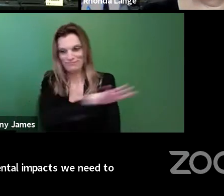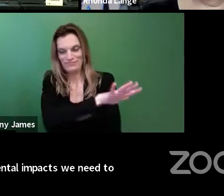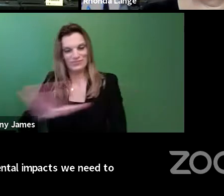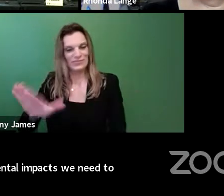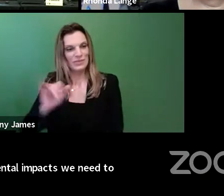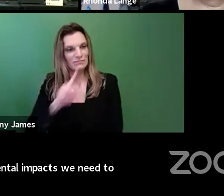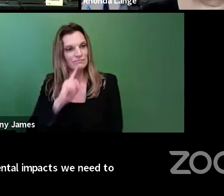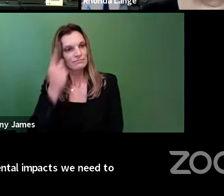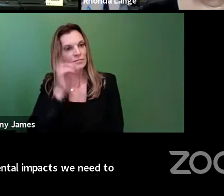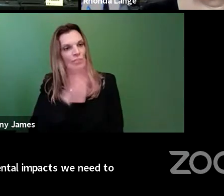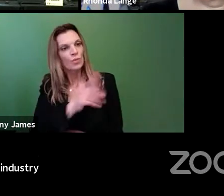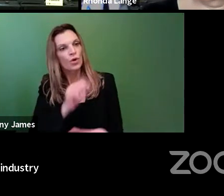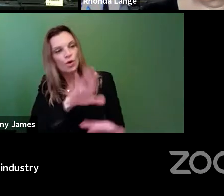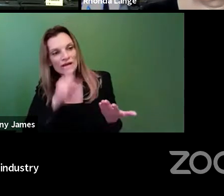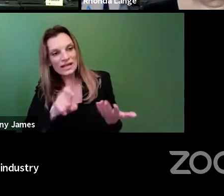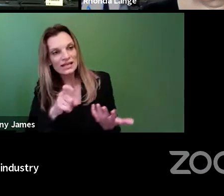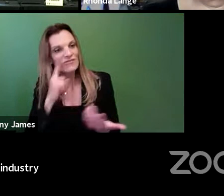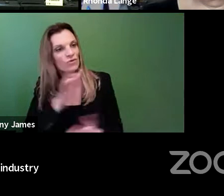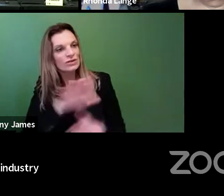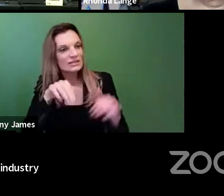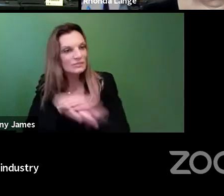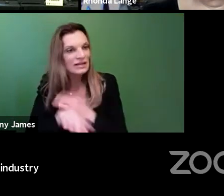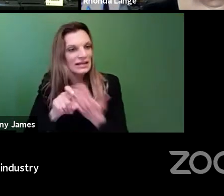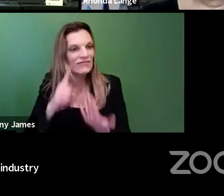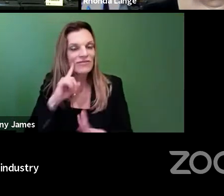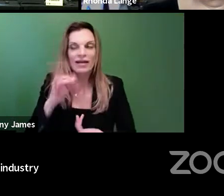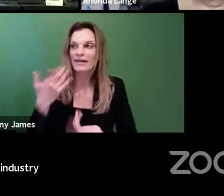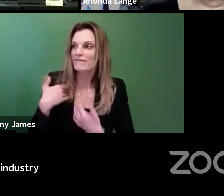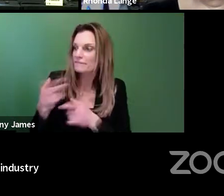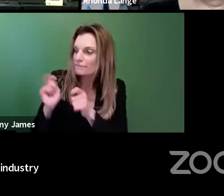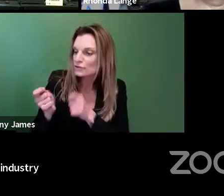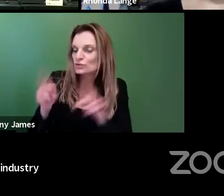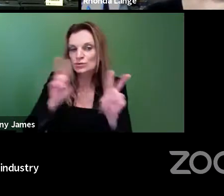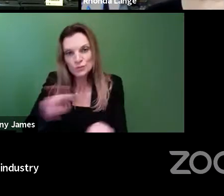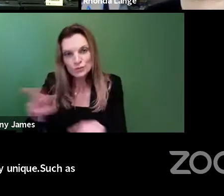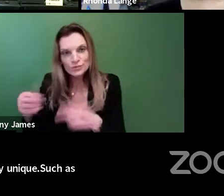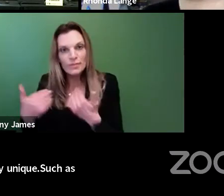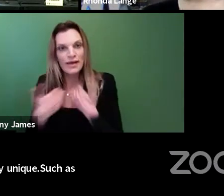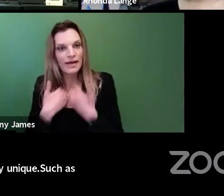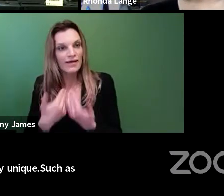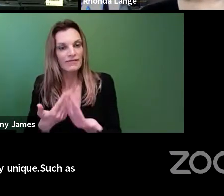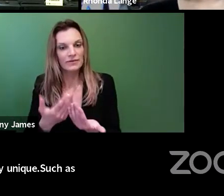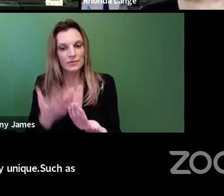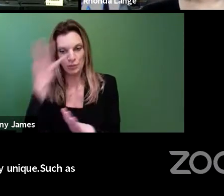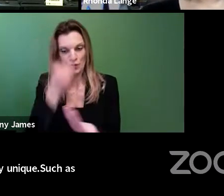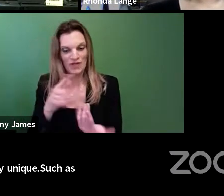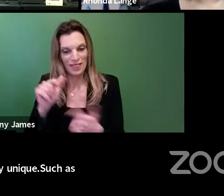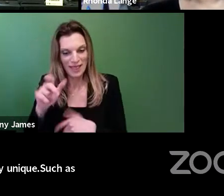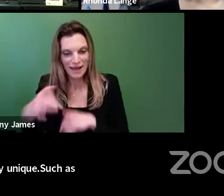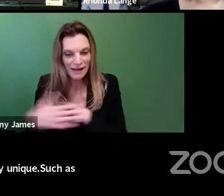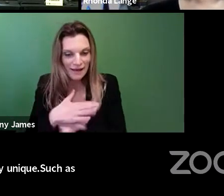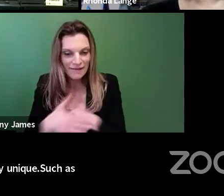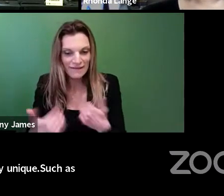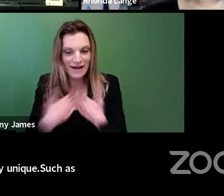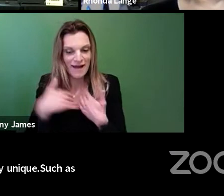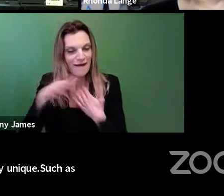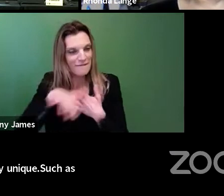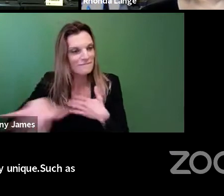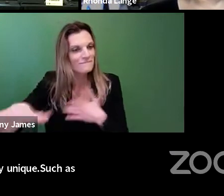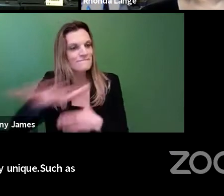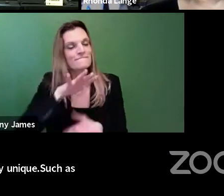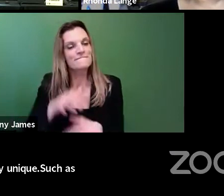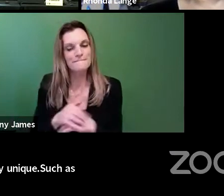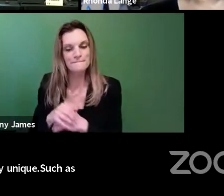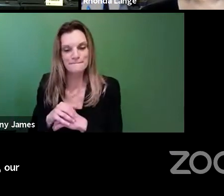considerations that are very unique, such as fishing, tourism, our gorgeous lakeshore, seasonal